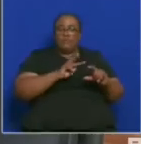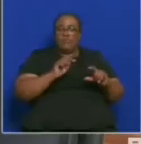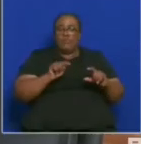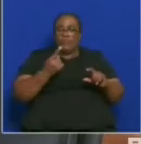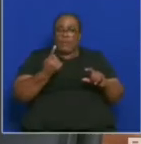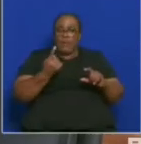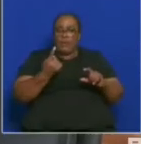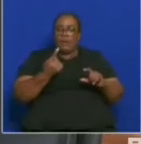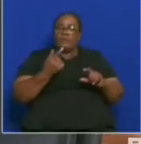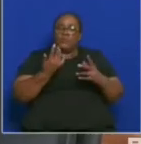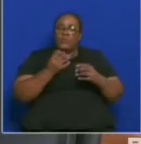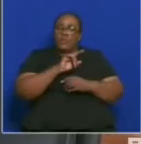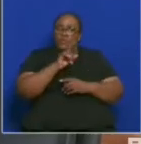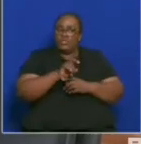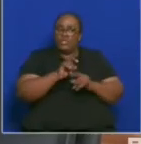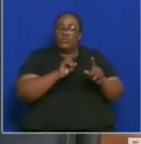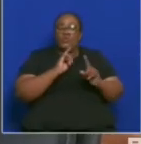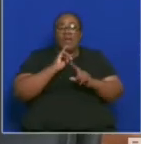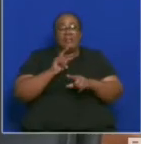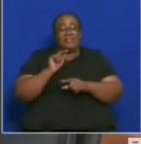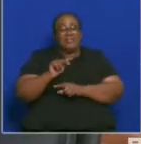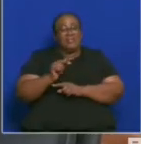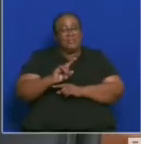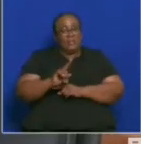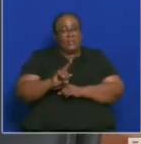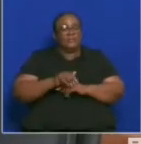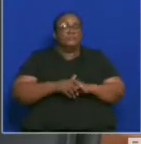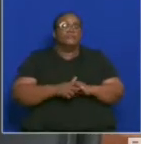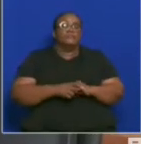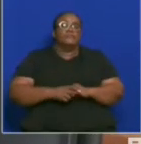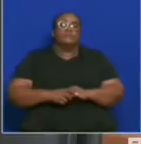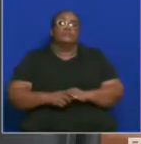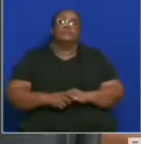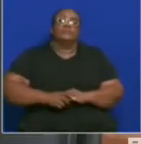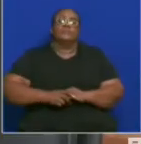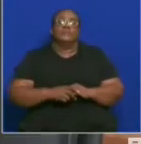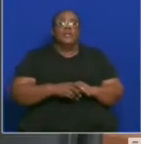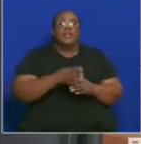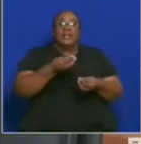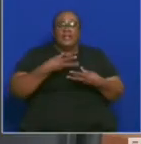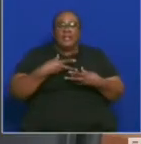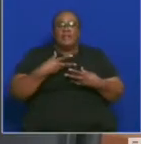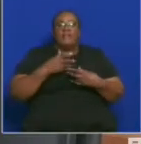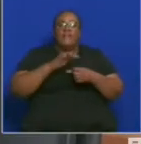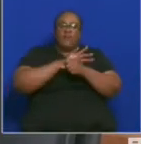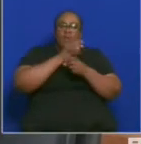question that you are answering here is the following. Provide details of the investigative work that